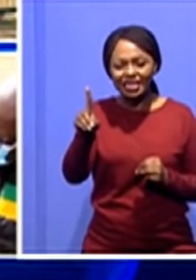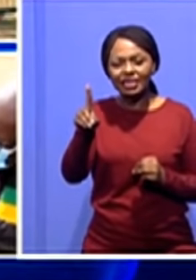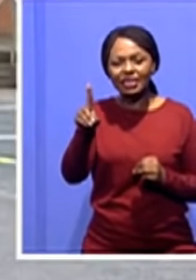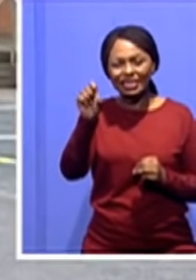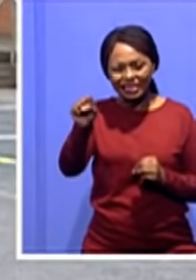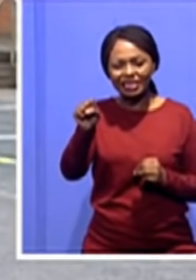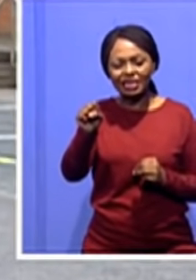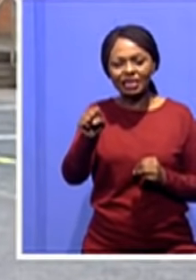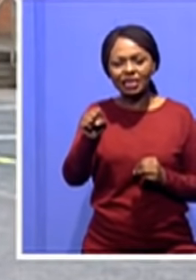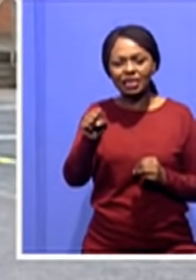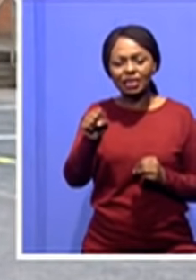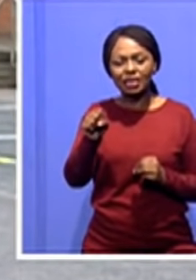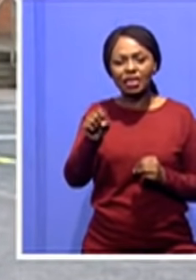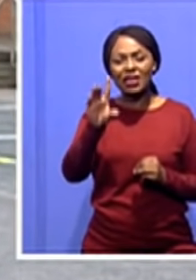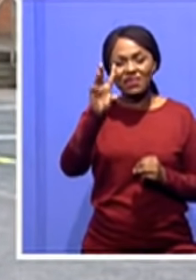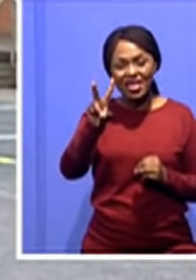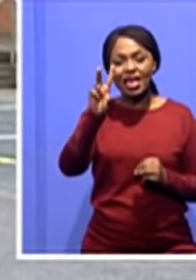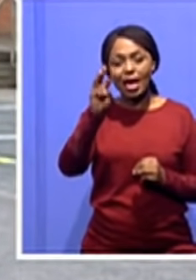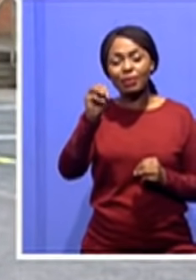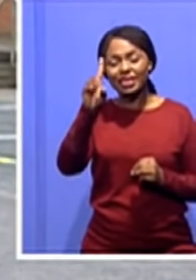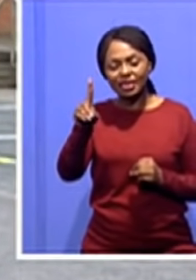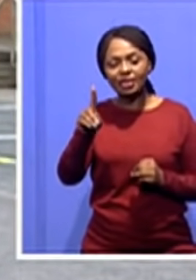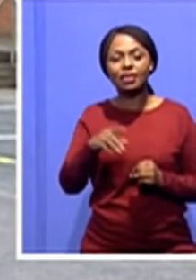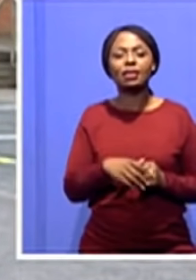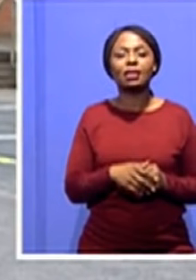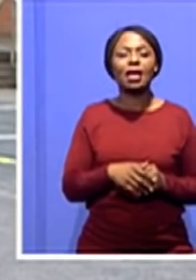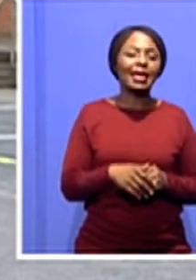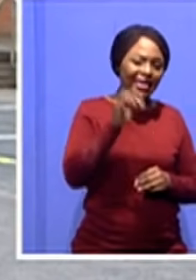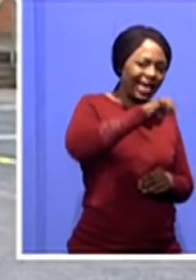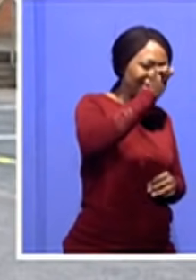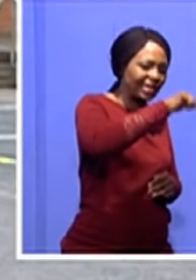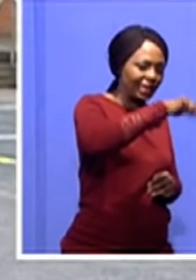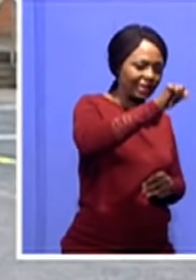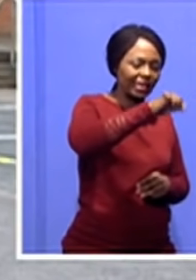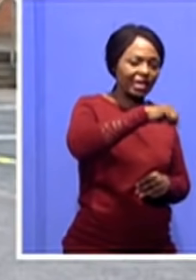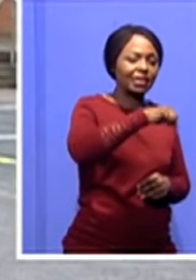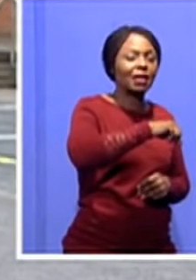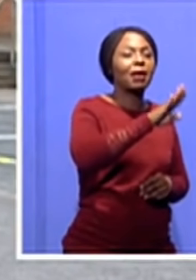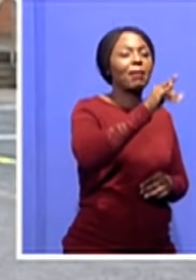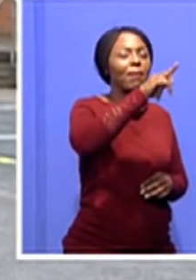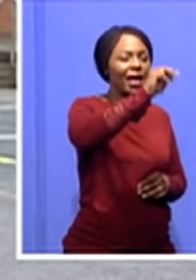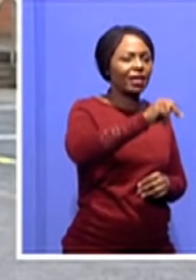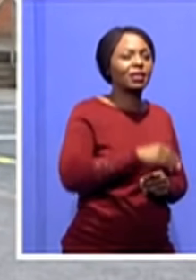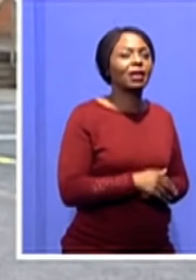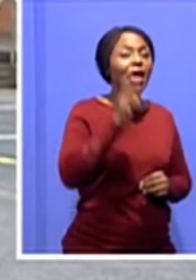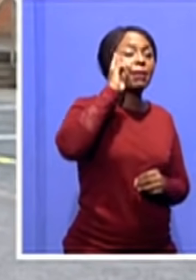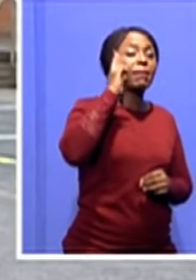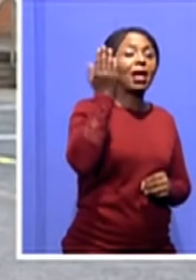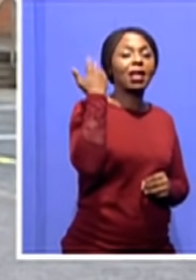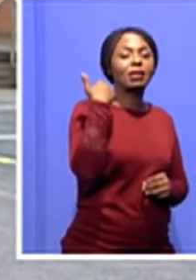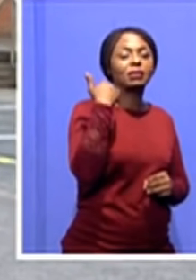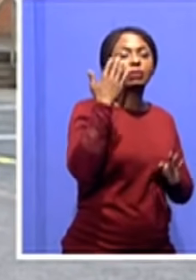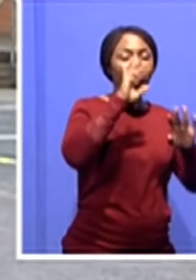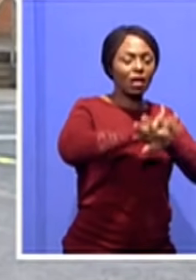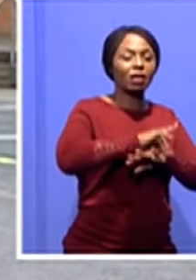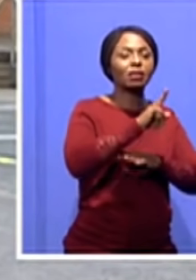Exactly, Plain. You'd recall yesterday during a media briefing that was held by the IEC here in KwaZulu-Natal, the commission basically